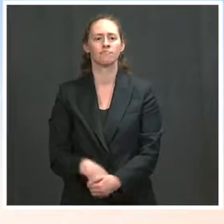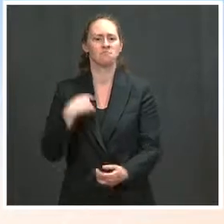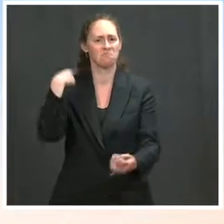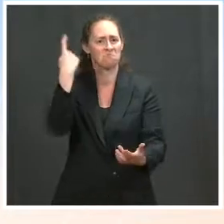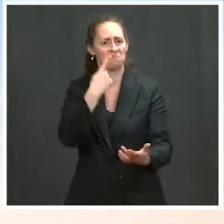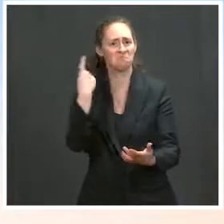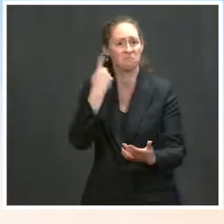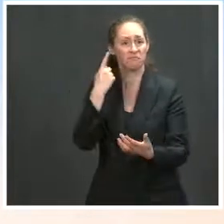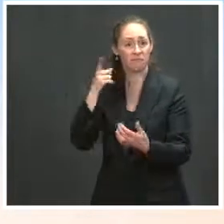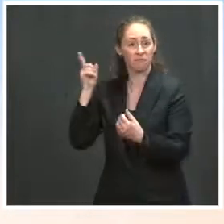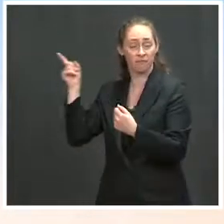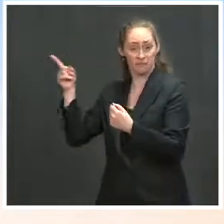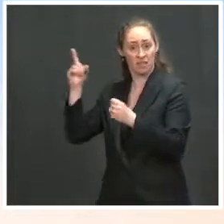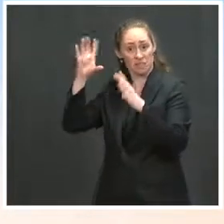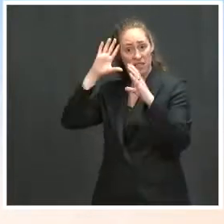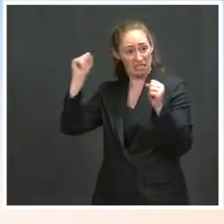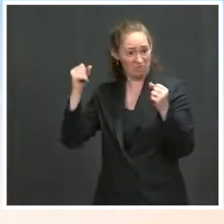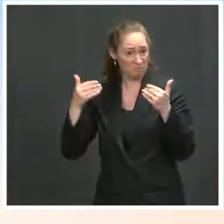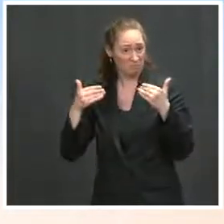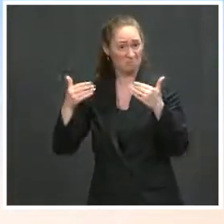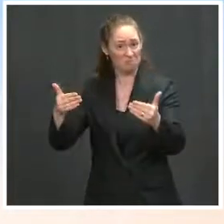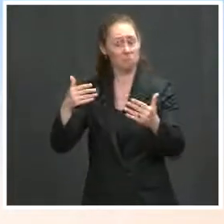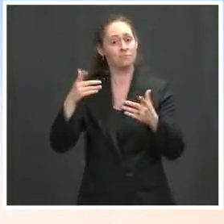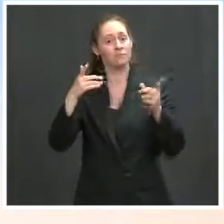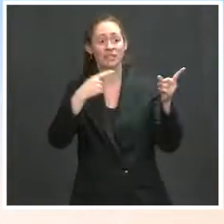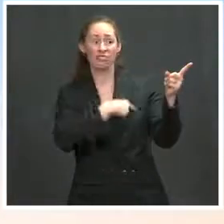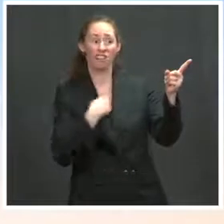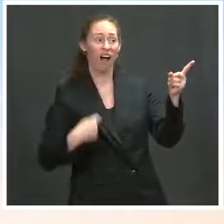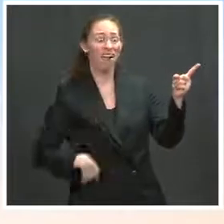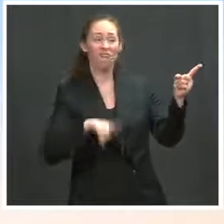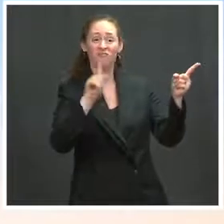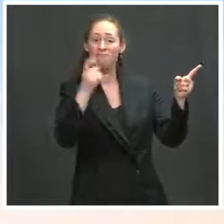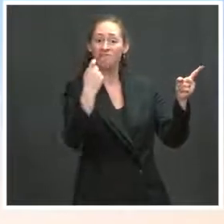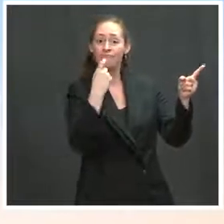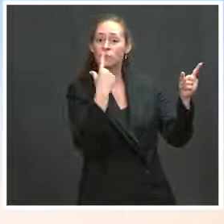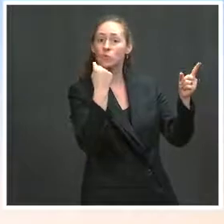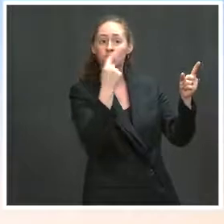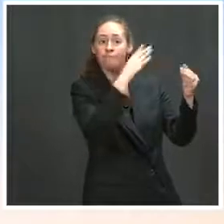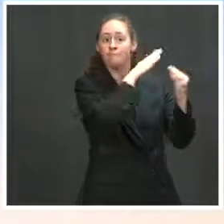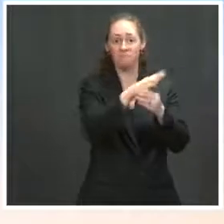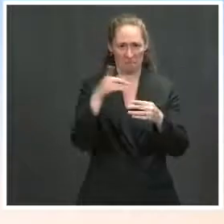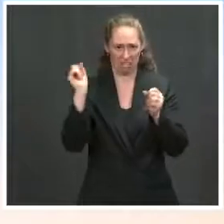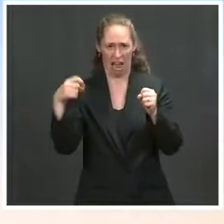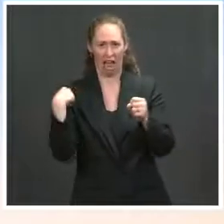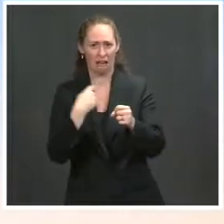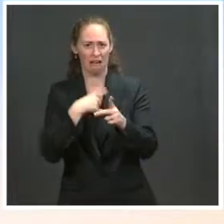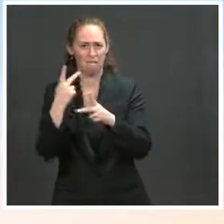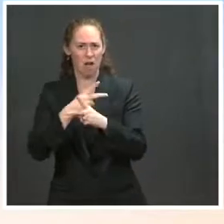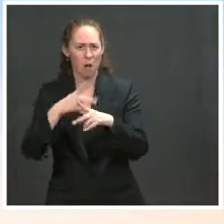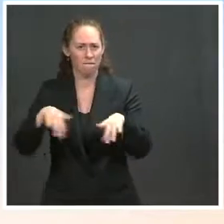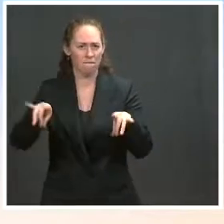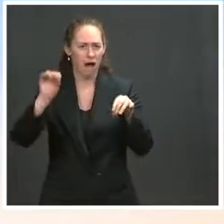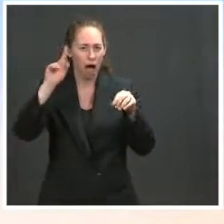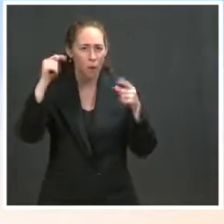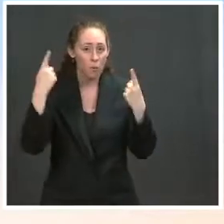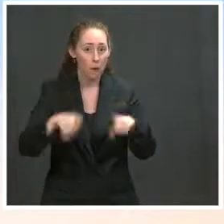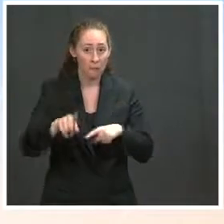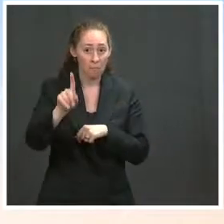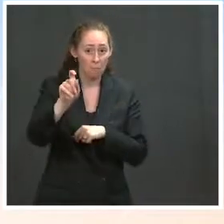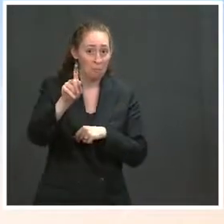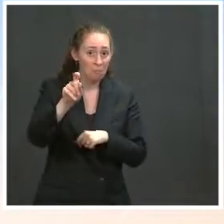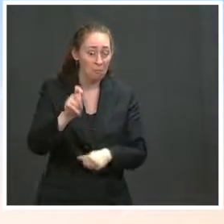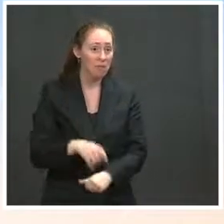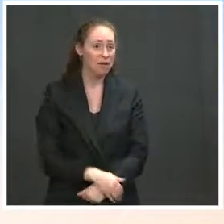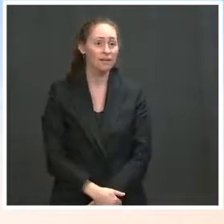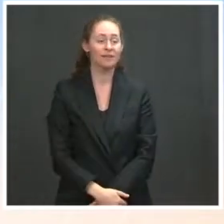the U.S. can get to the bottom of this in 90 days? Well, and then I have a question about something else. Yeah, we got to keep working on it. I mean,